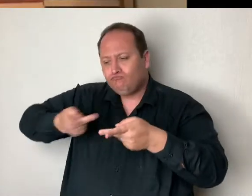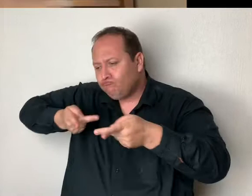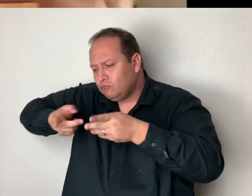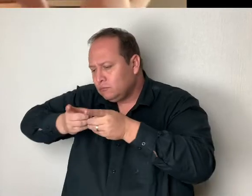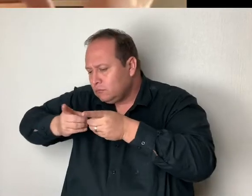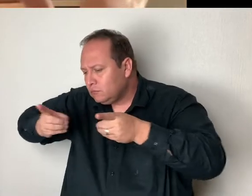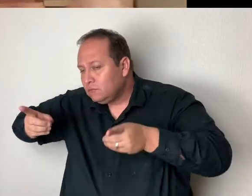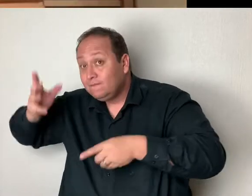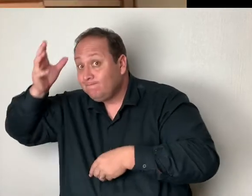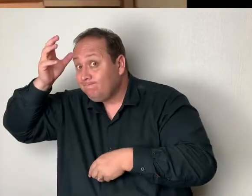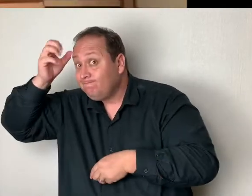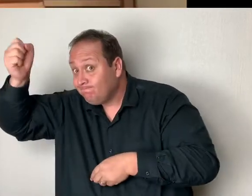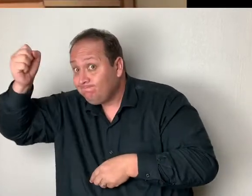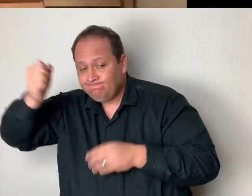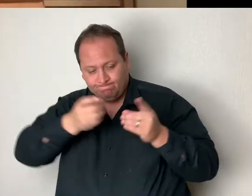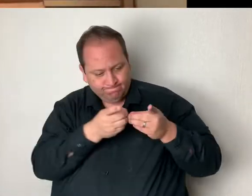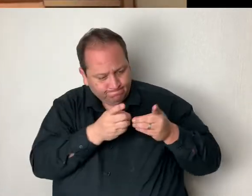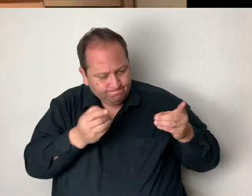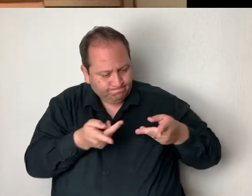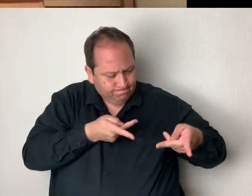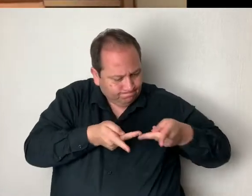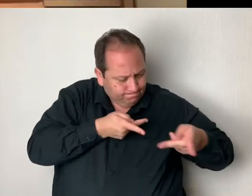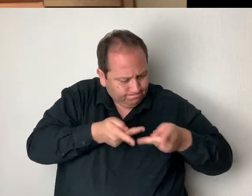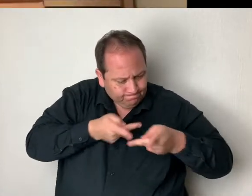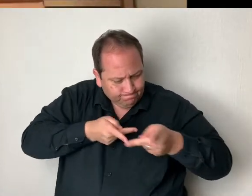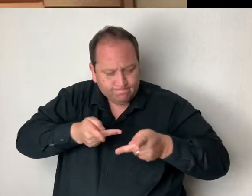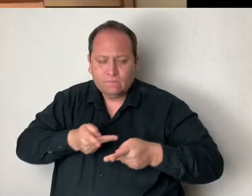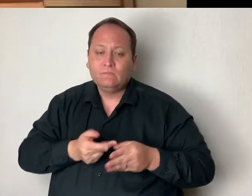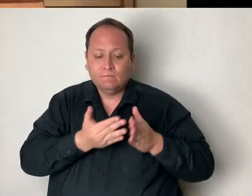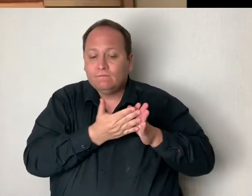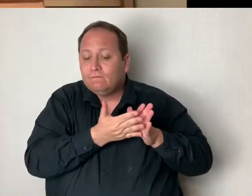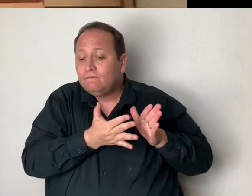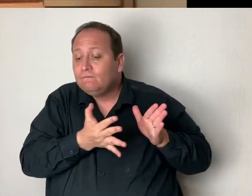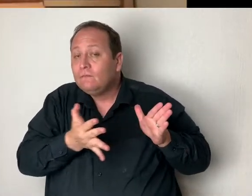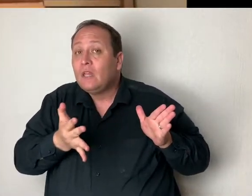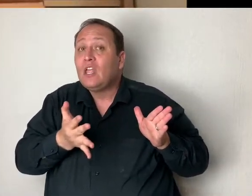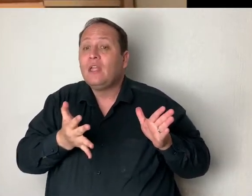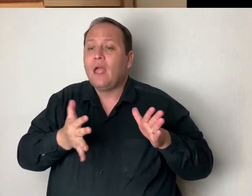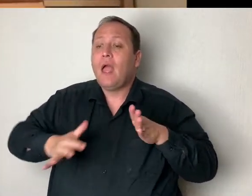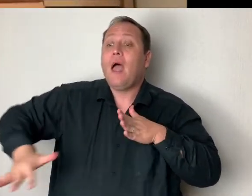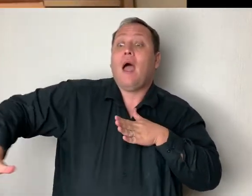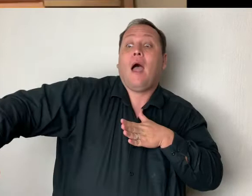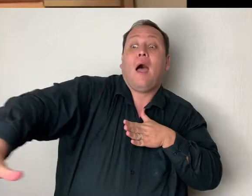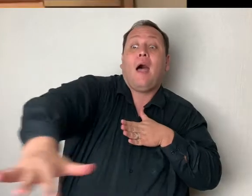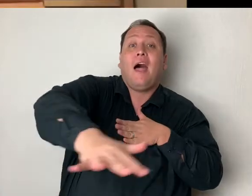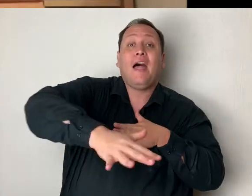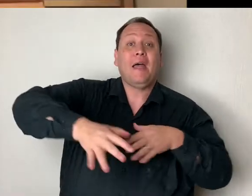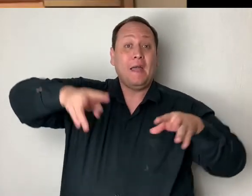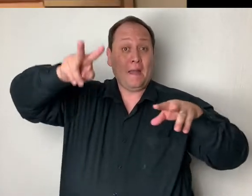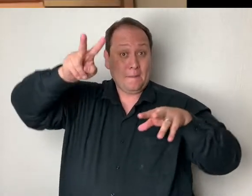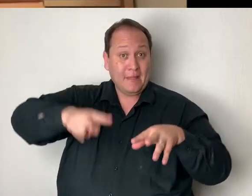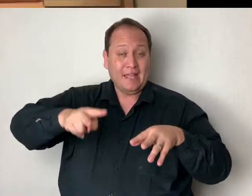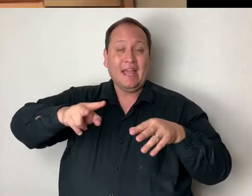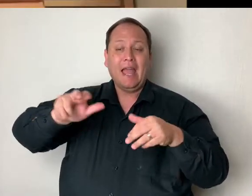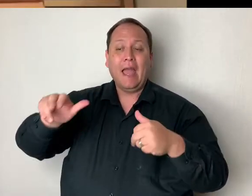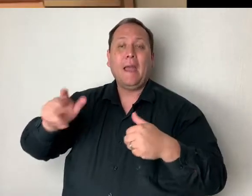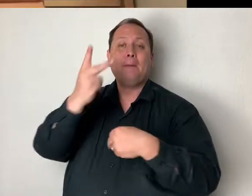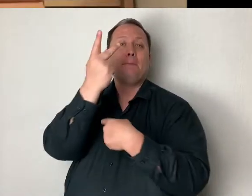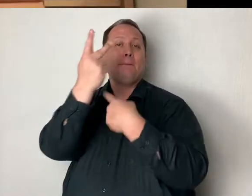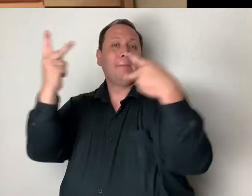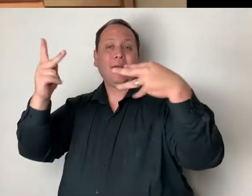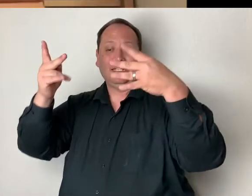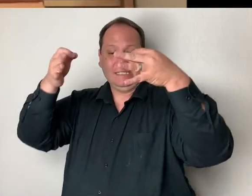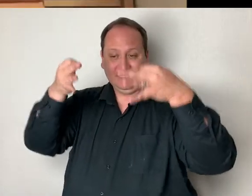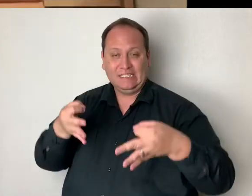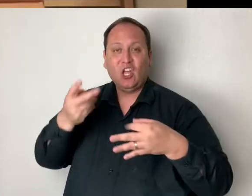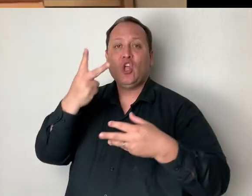pero completo, de lo que sería un parque verdaderamente binacional aquí en este lugar histórico. Most